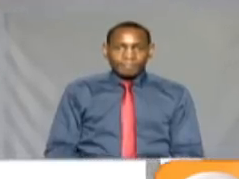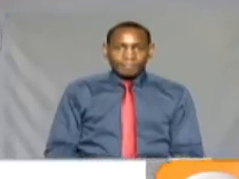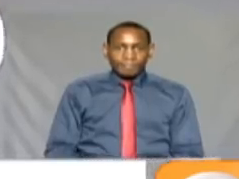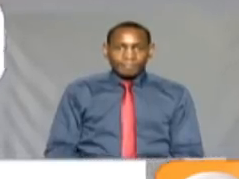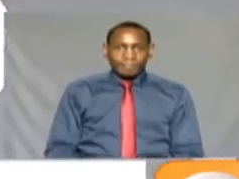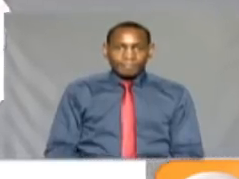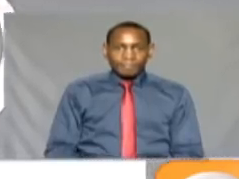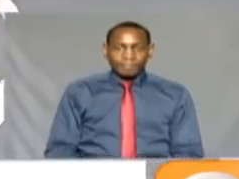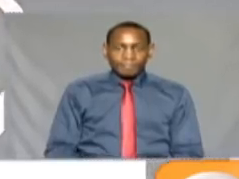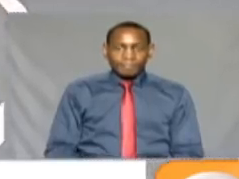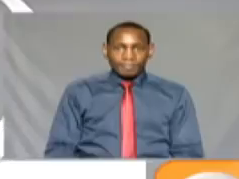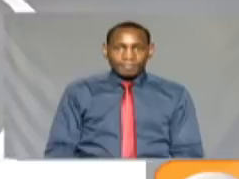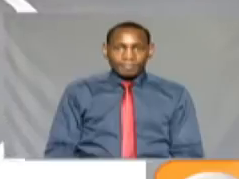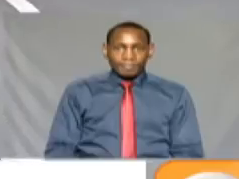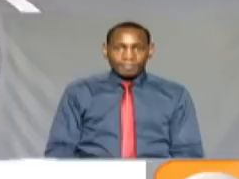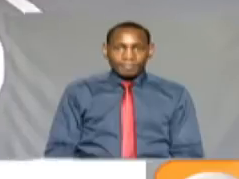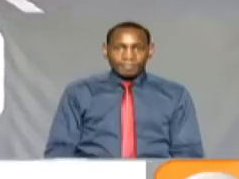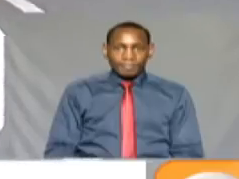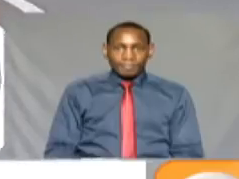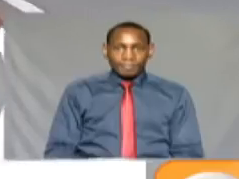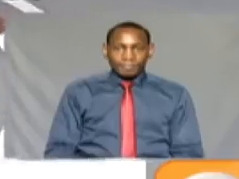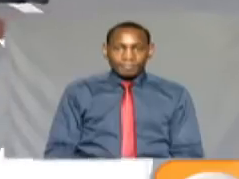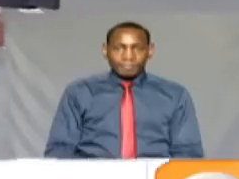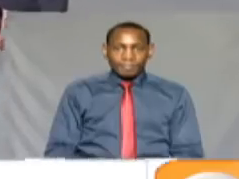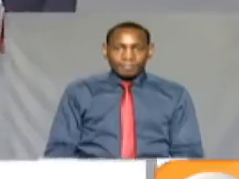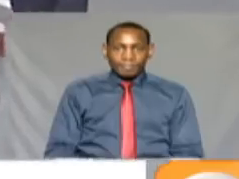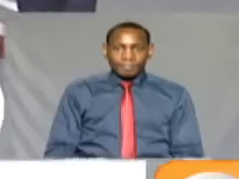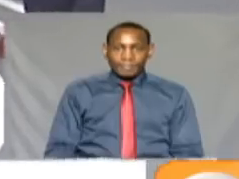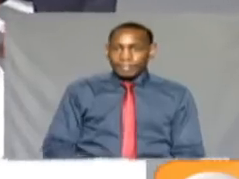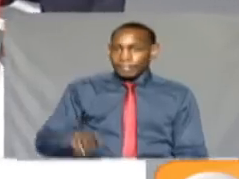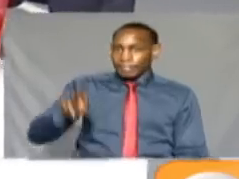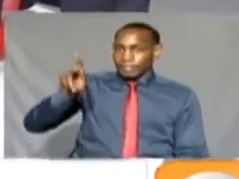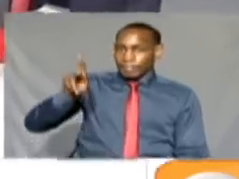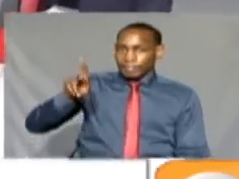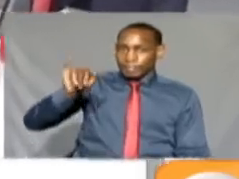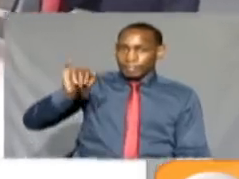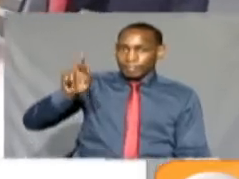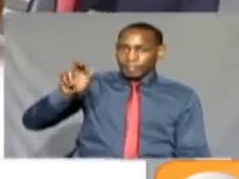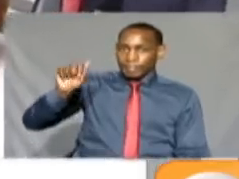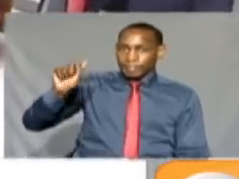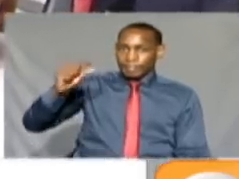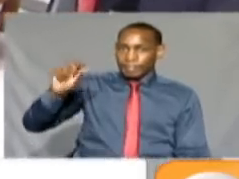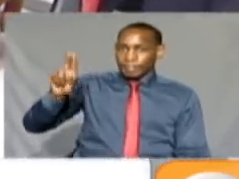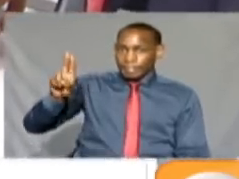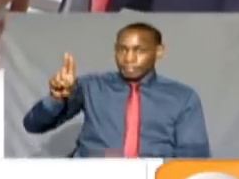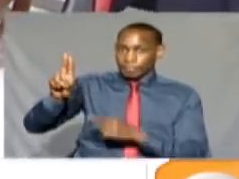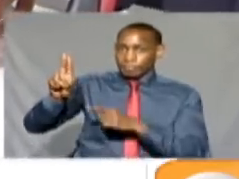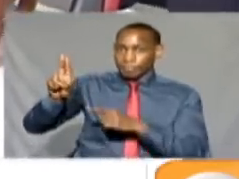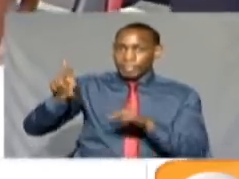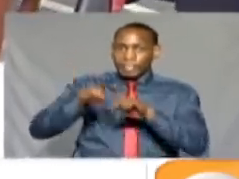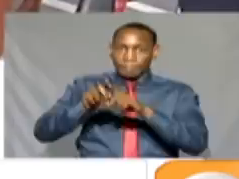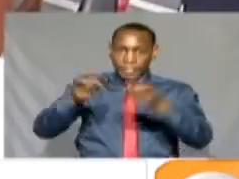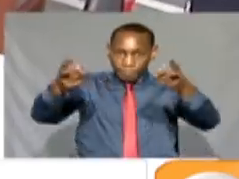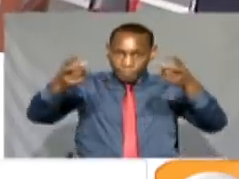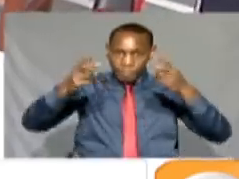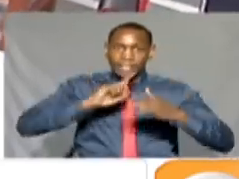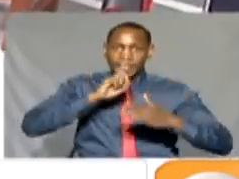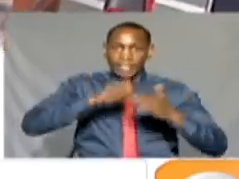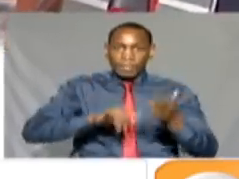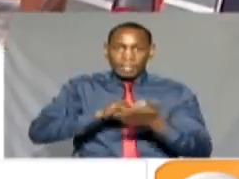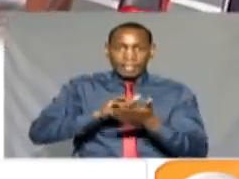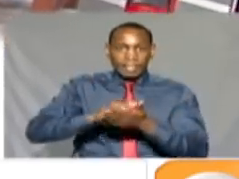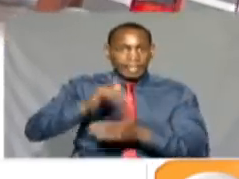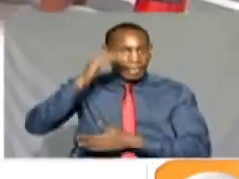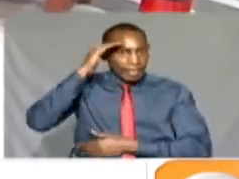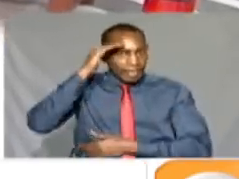Kirago. Mm-hmm. Kirago works in the big house. Yes. He's watching. He says, say